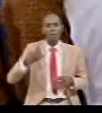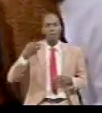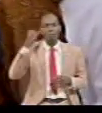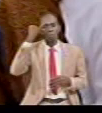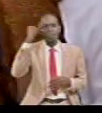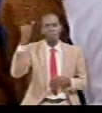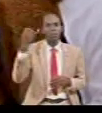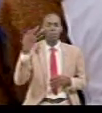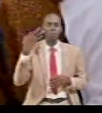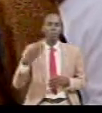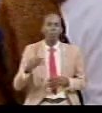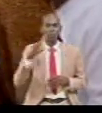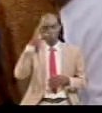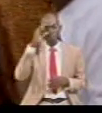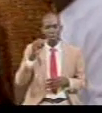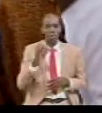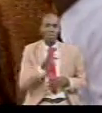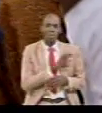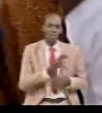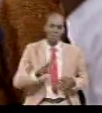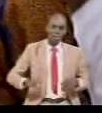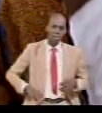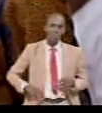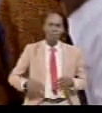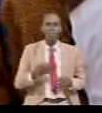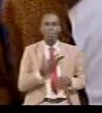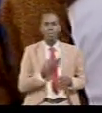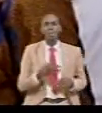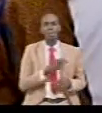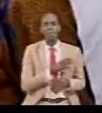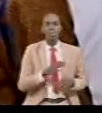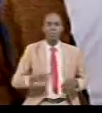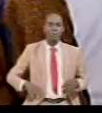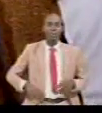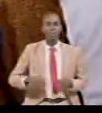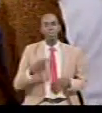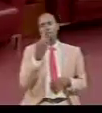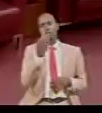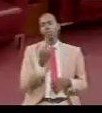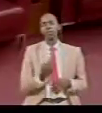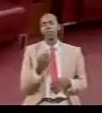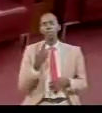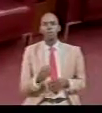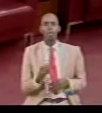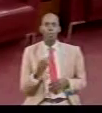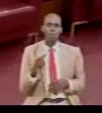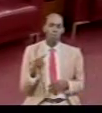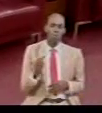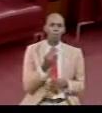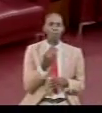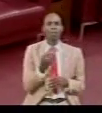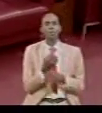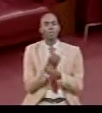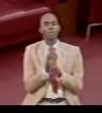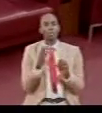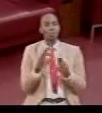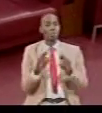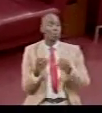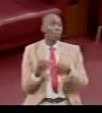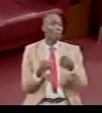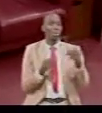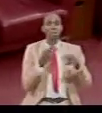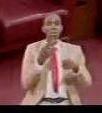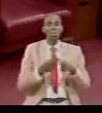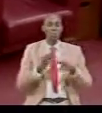of man, Christ. Christ alone, the only Savior. There's no other name given